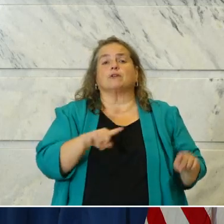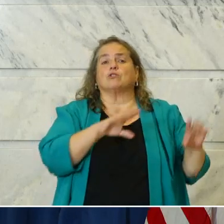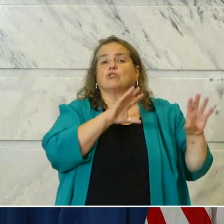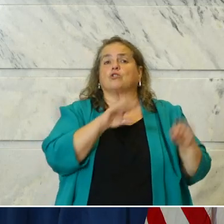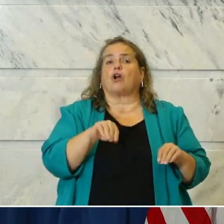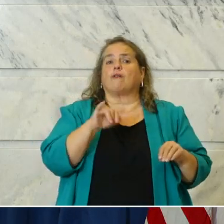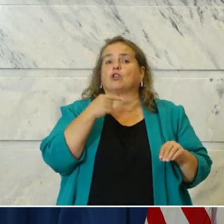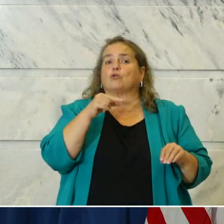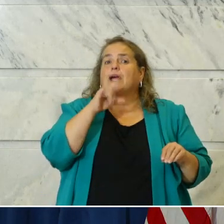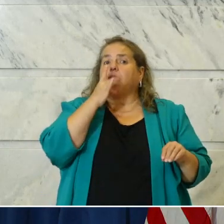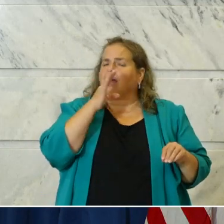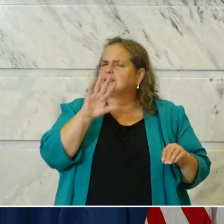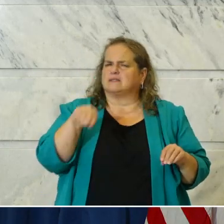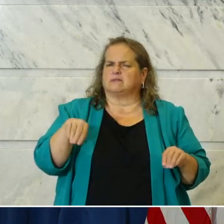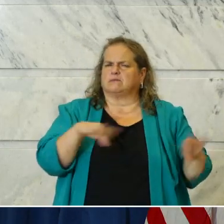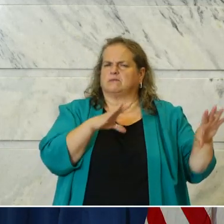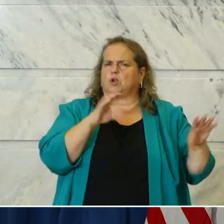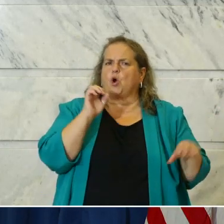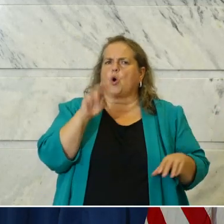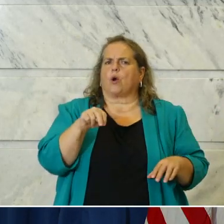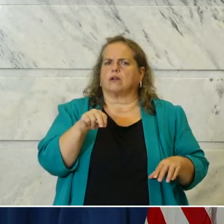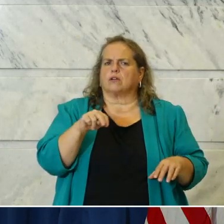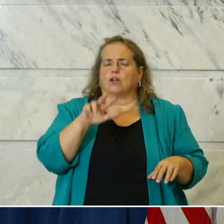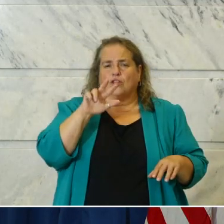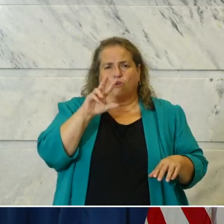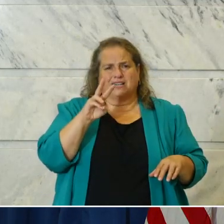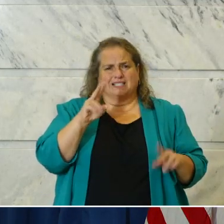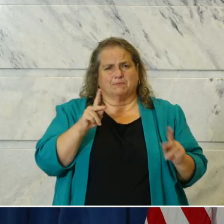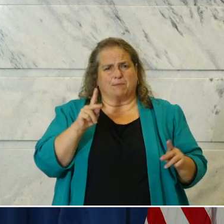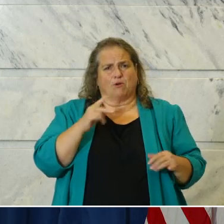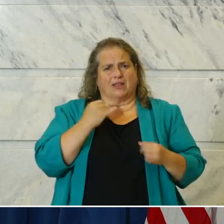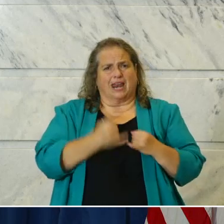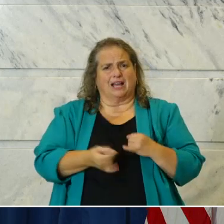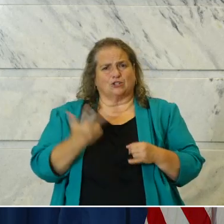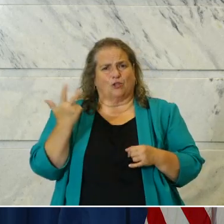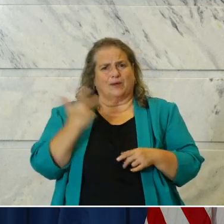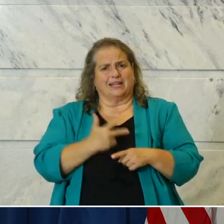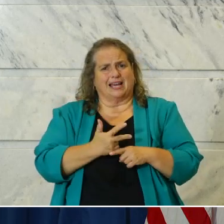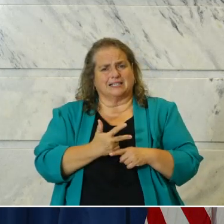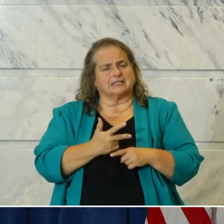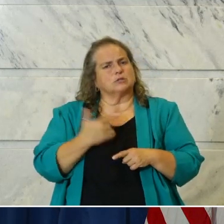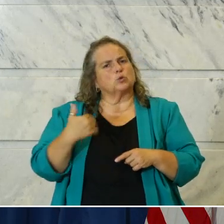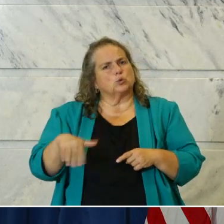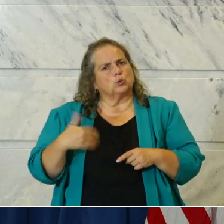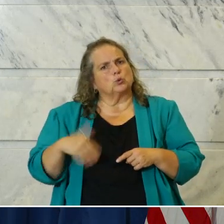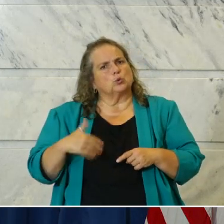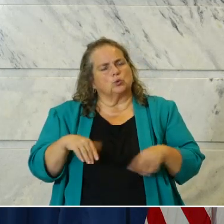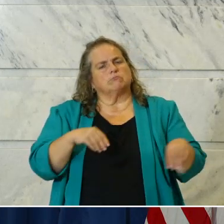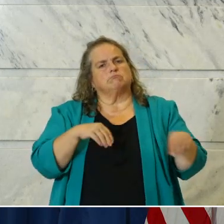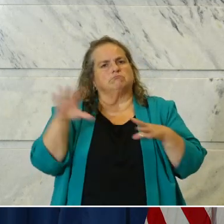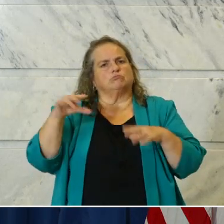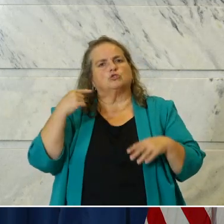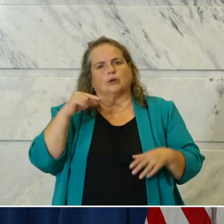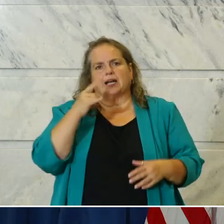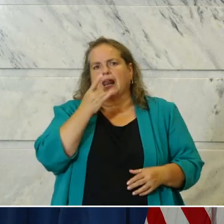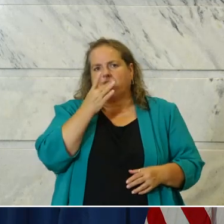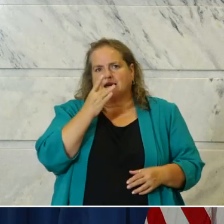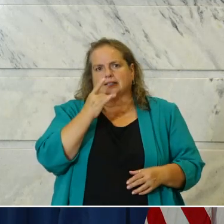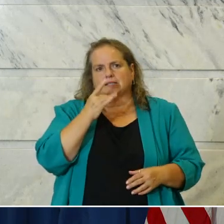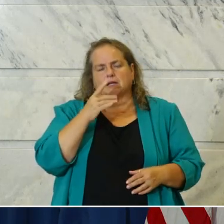while, 36 people lost in the last 3 days is a pretty good reason too. This loss is all over the